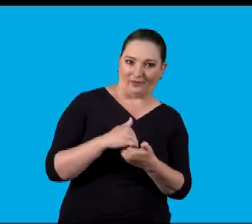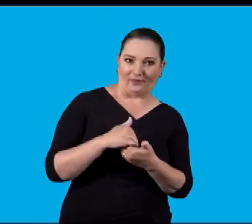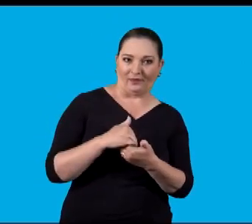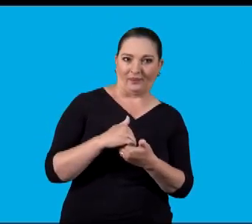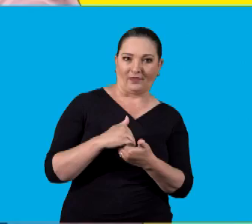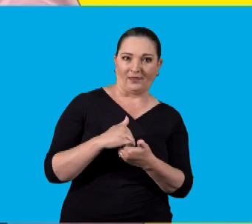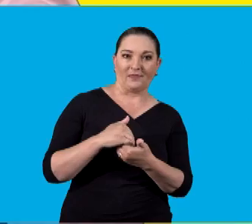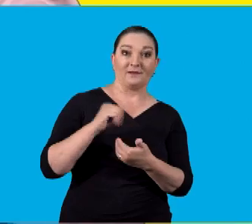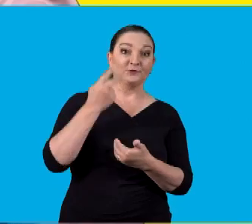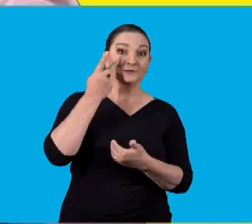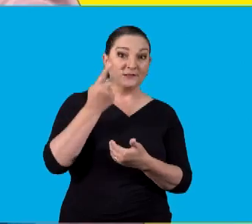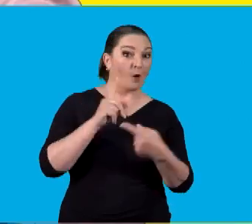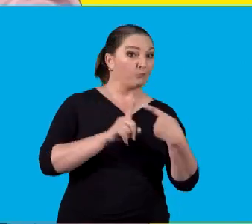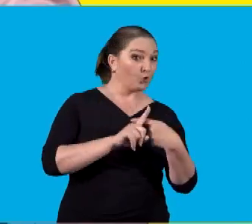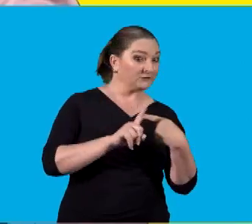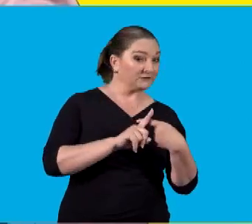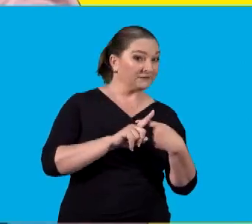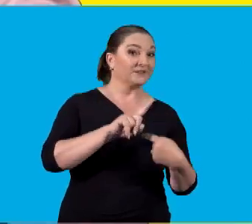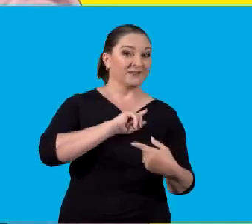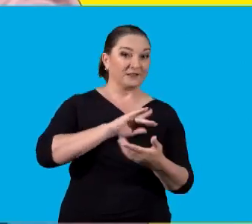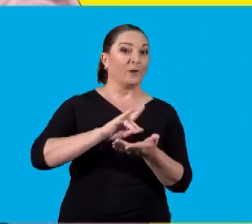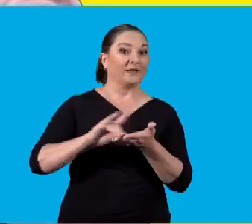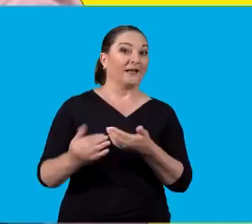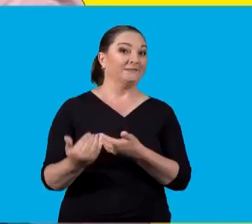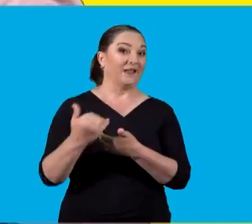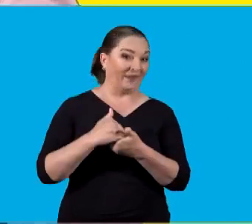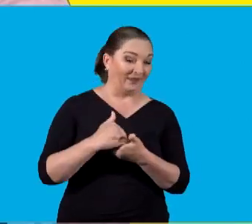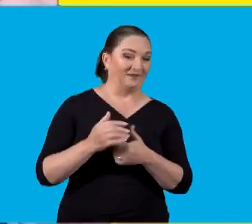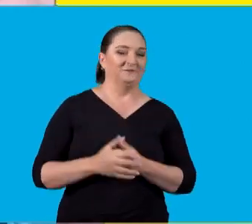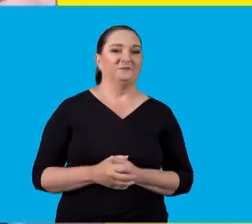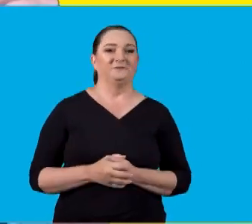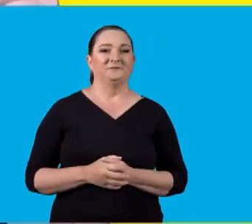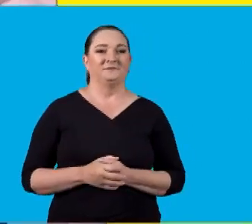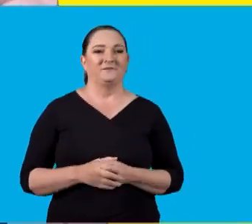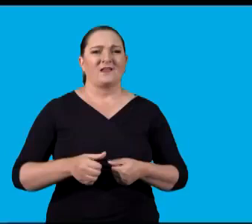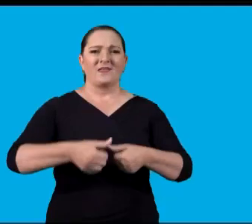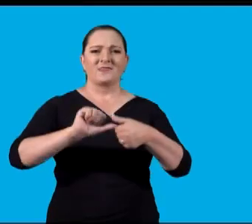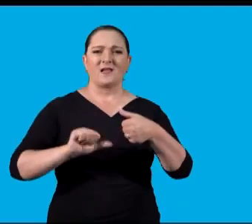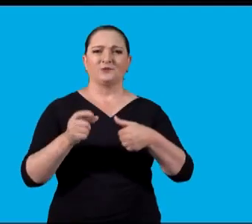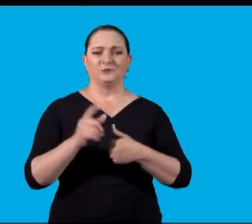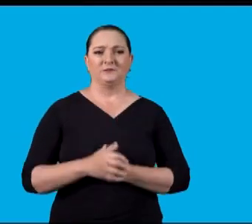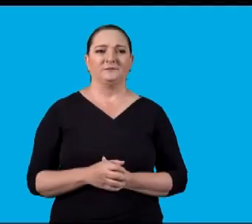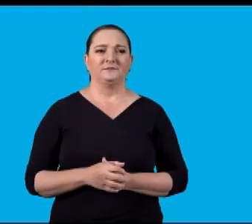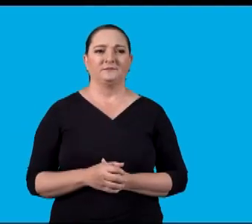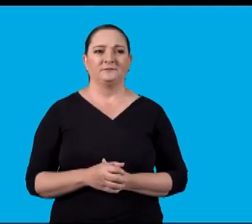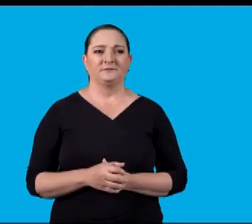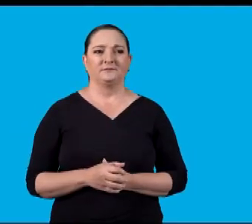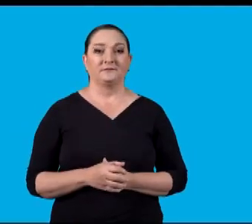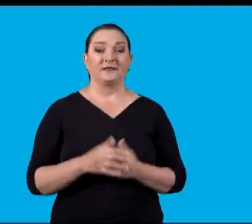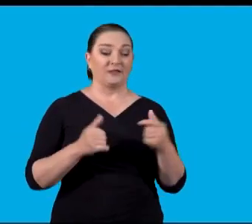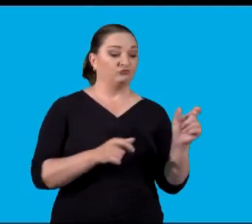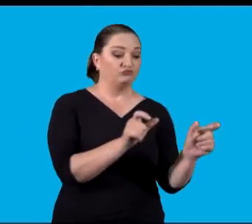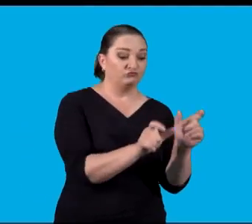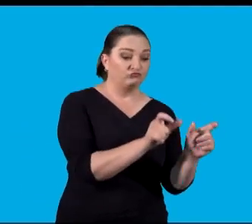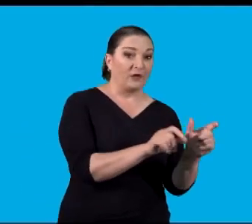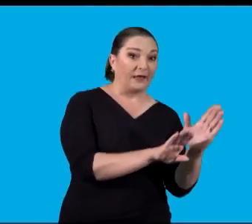inflow, positive cash inflow. Okay, let's see when we do the next one. The next one is either